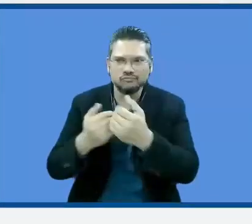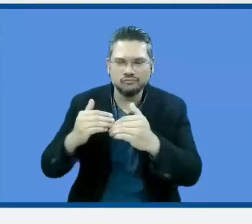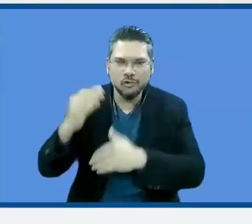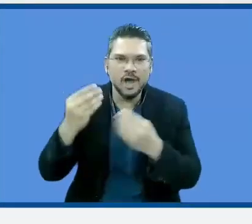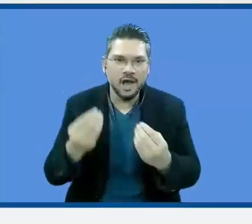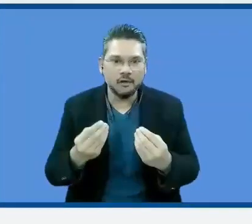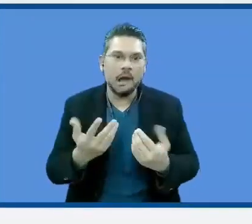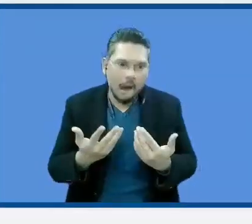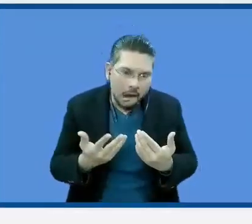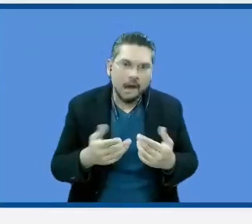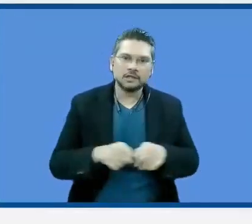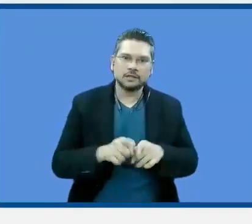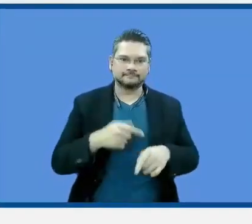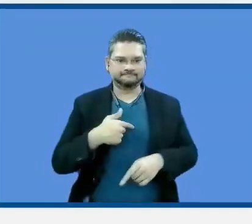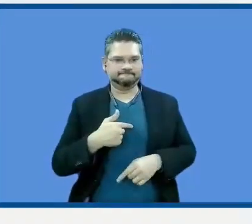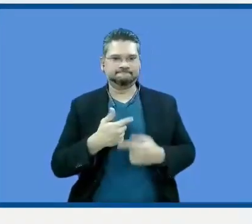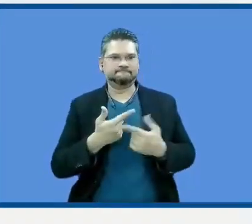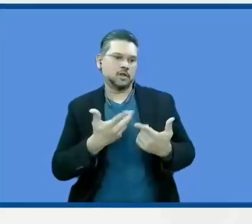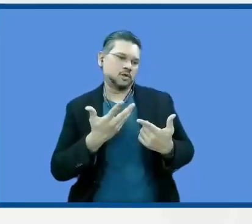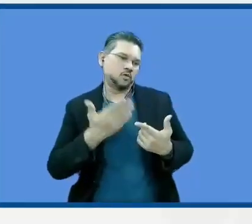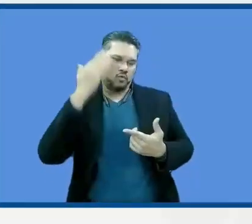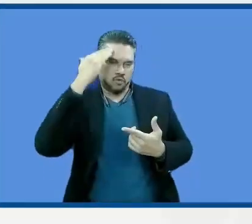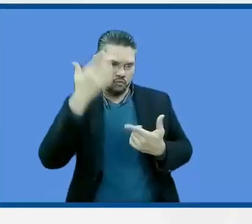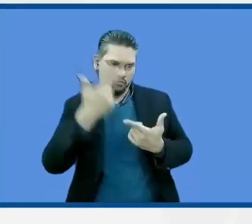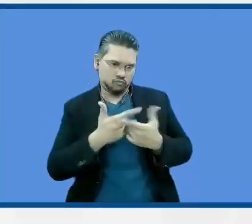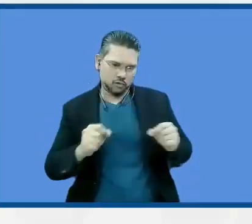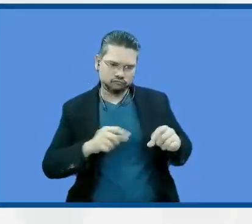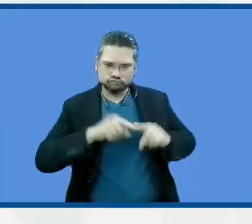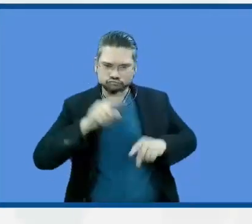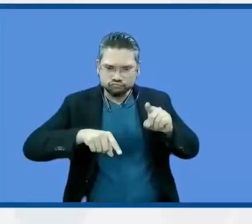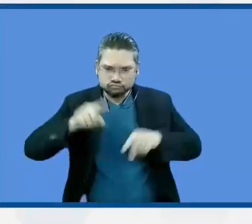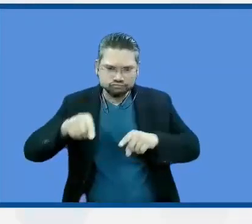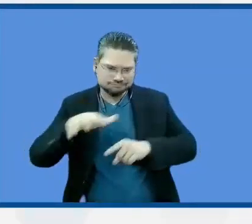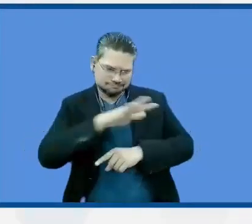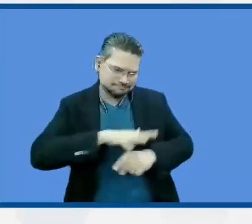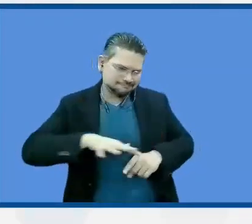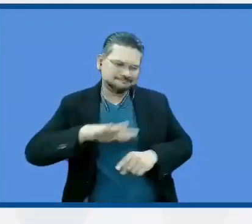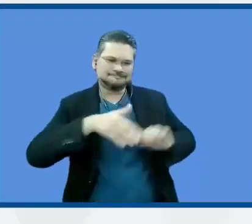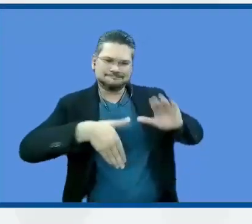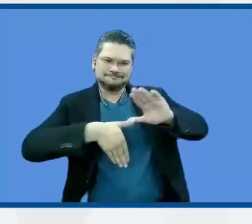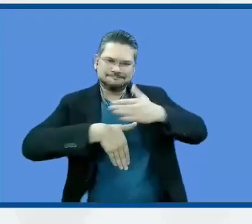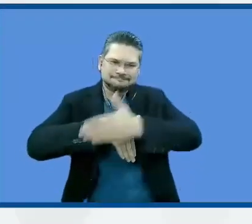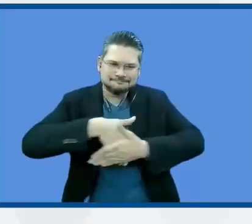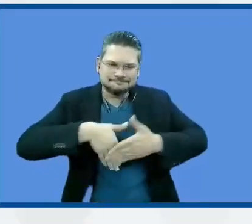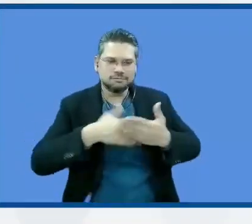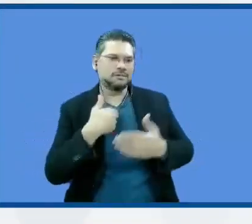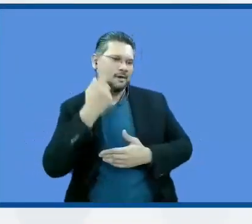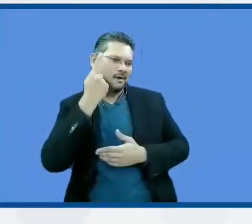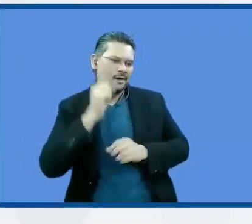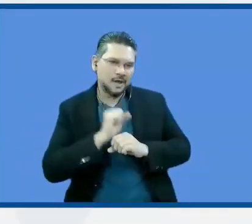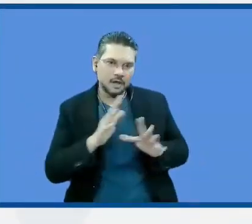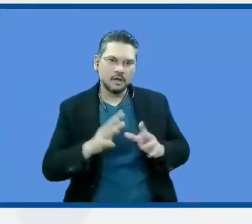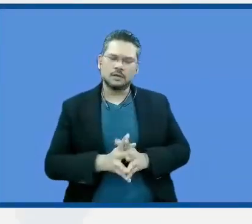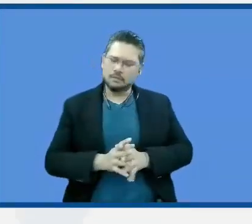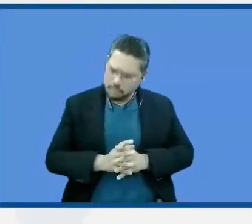variety of the continent is reflected is a very important one. But besides improving hazard monitoring, technology has also helped